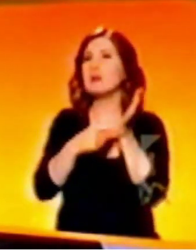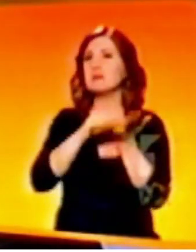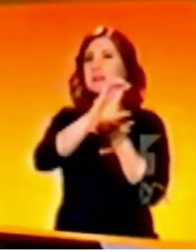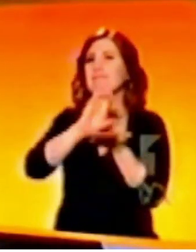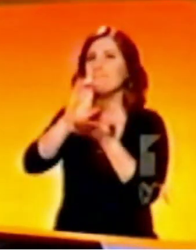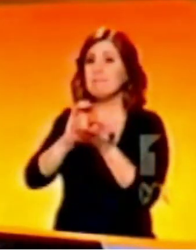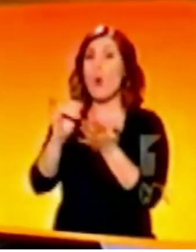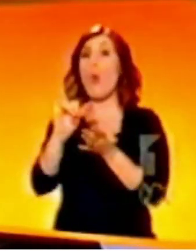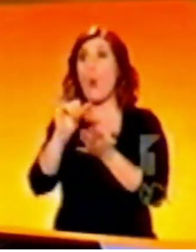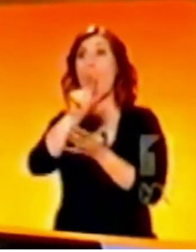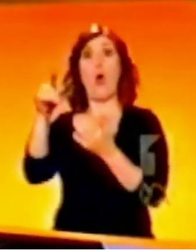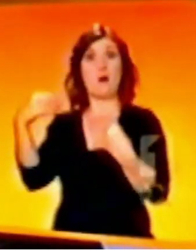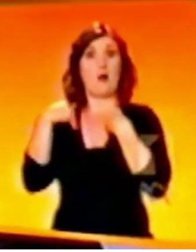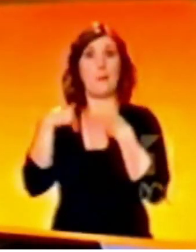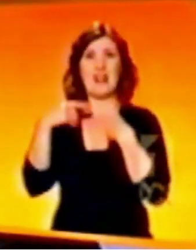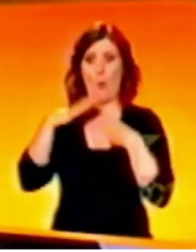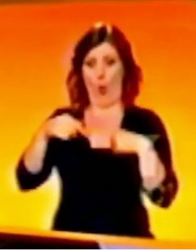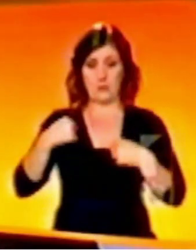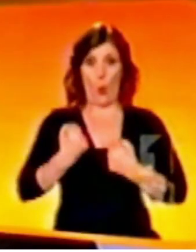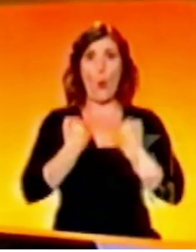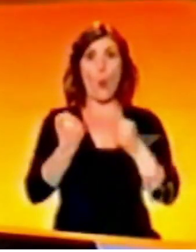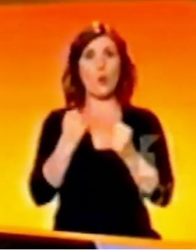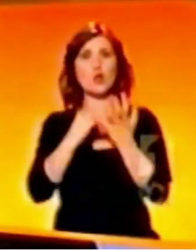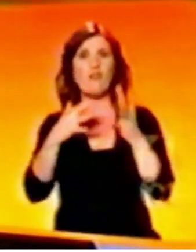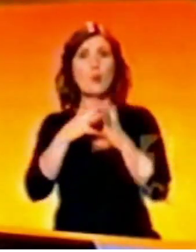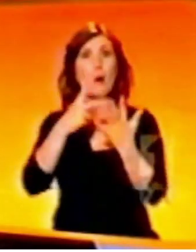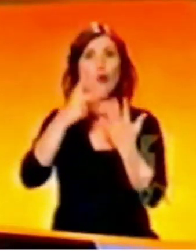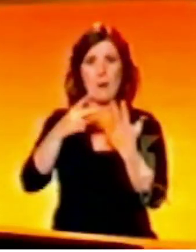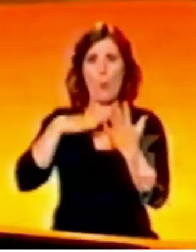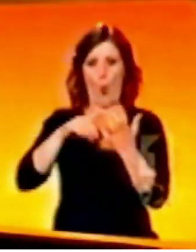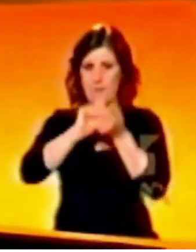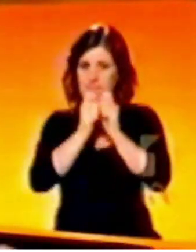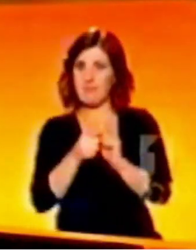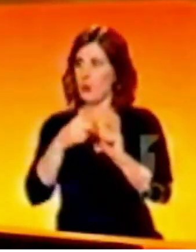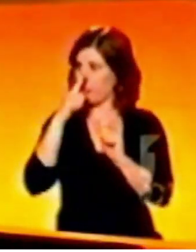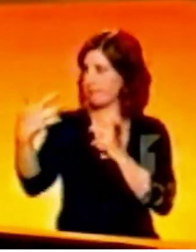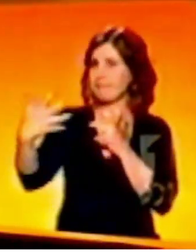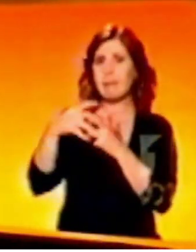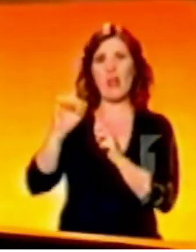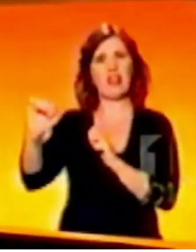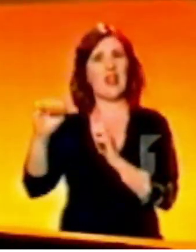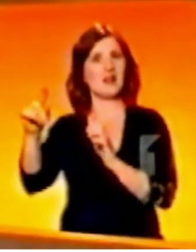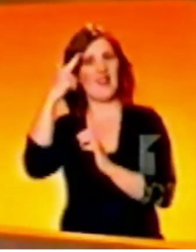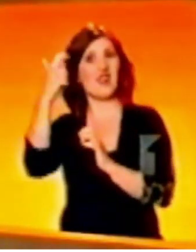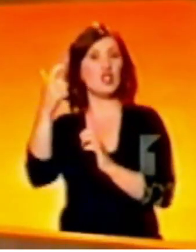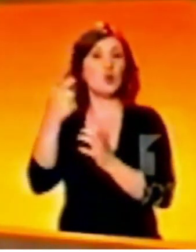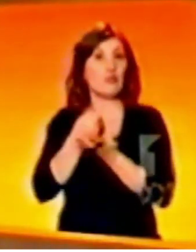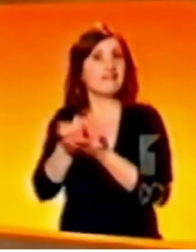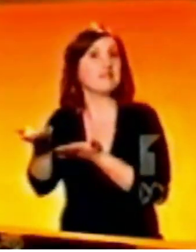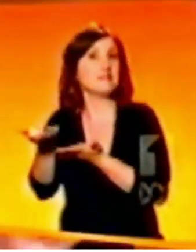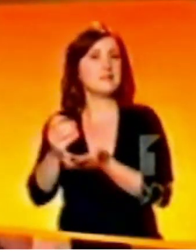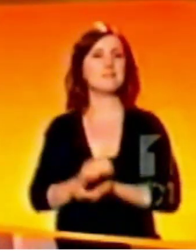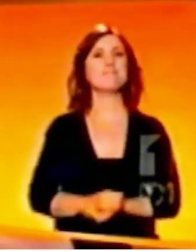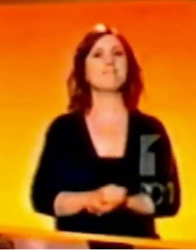who are interested in their software being accessible with our invention. Summing up, Sophia. Oh, well, I think,